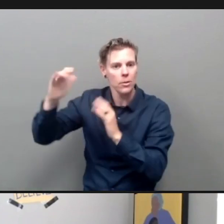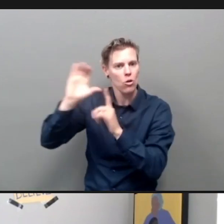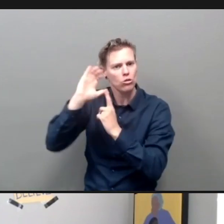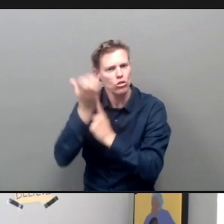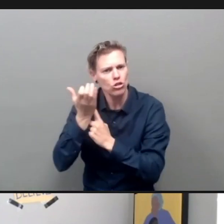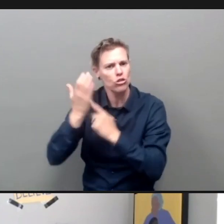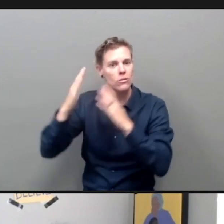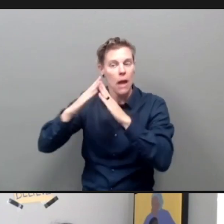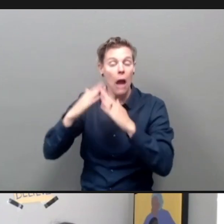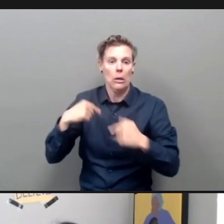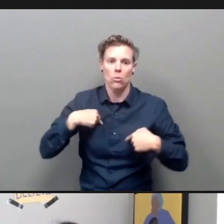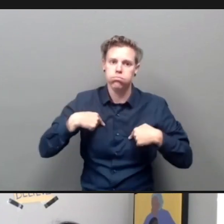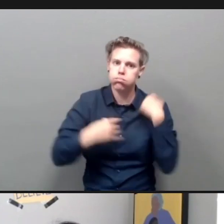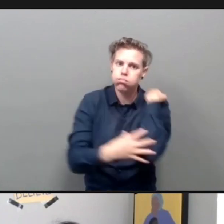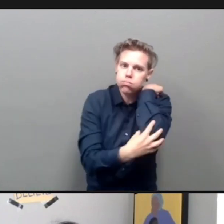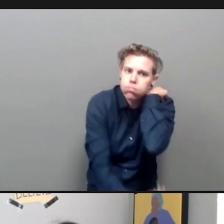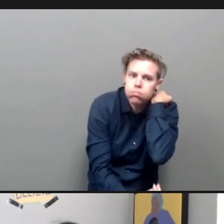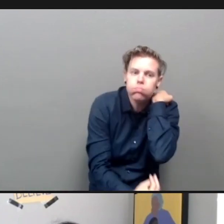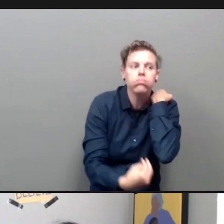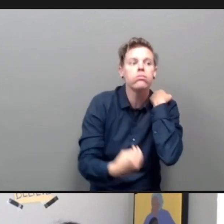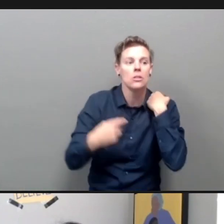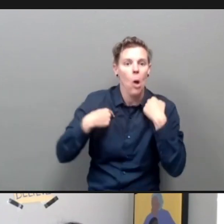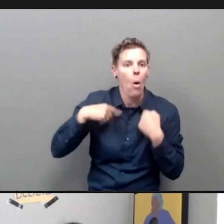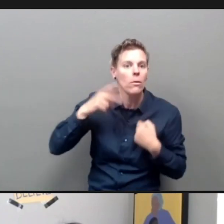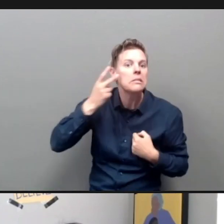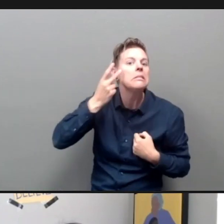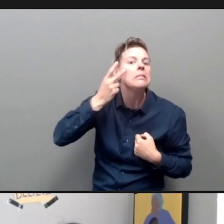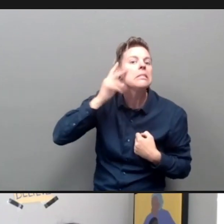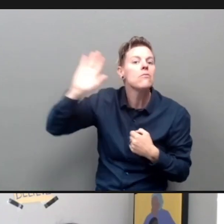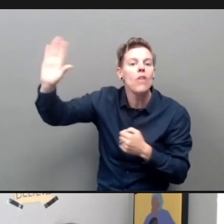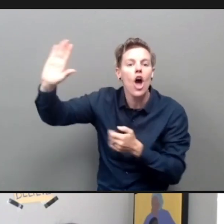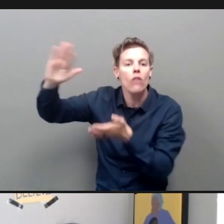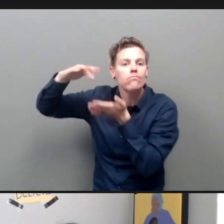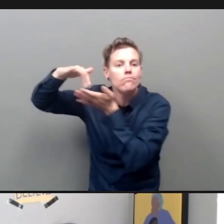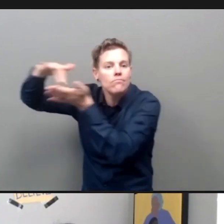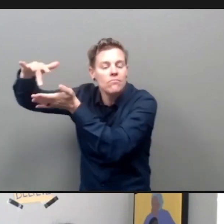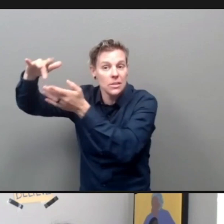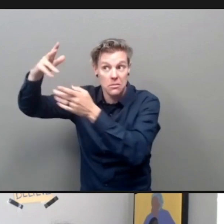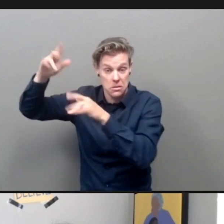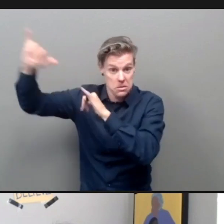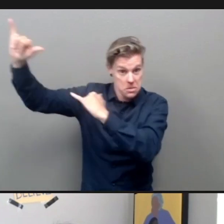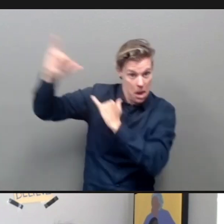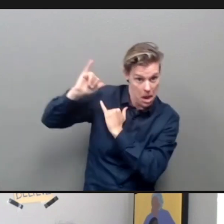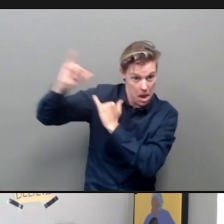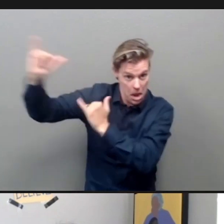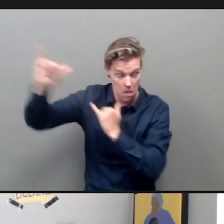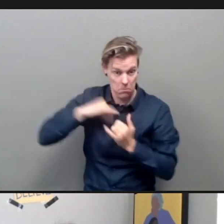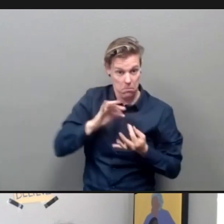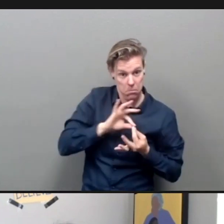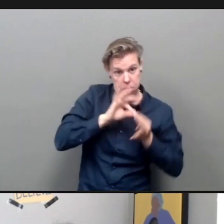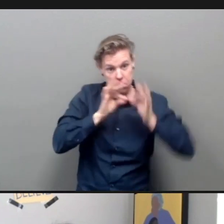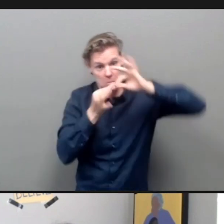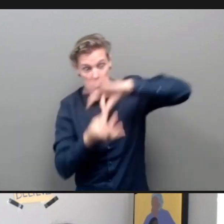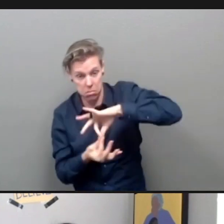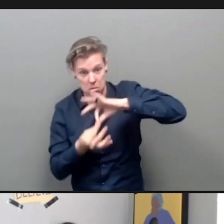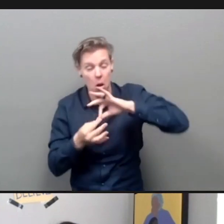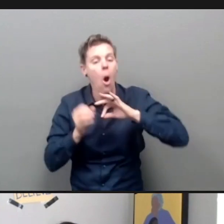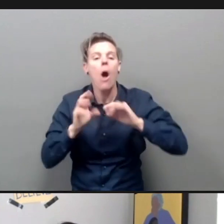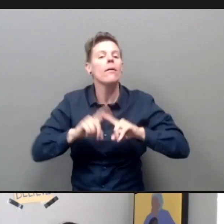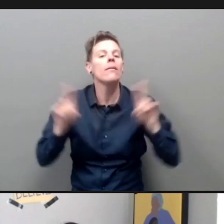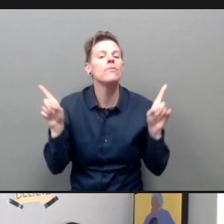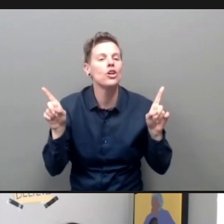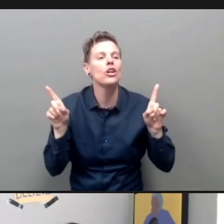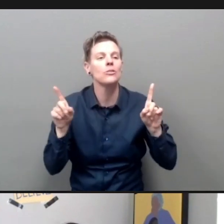make a difference here or have an effect? And I think in this particular case with the other vaccines, they've agreed that no,